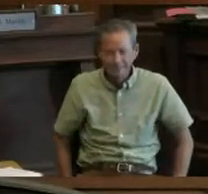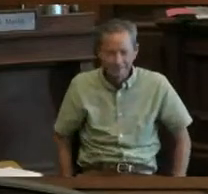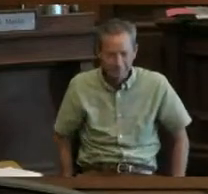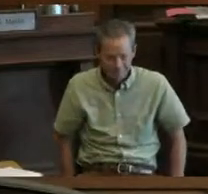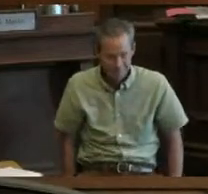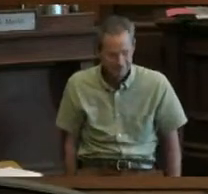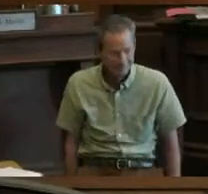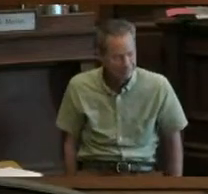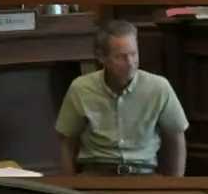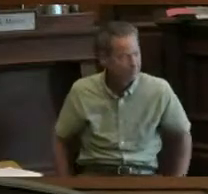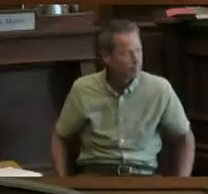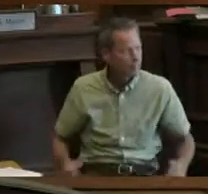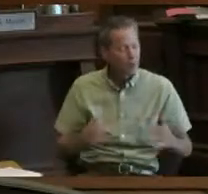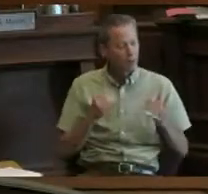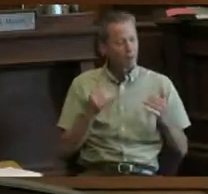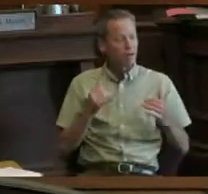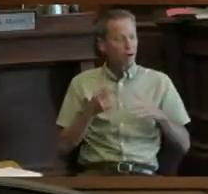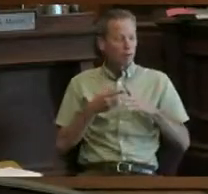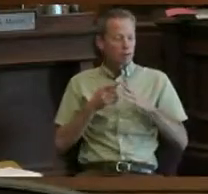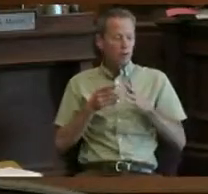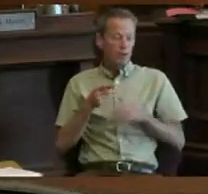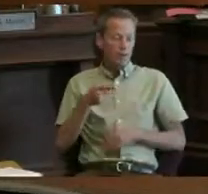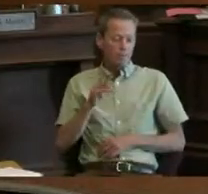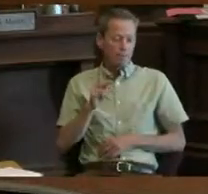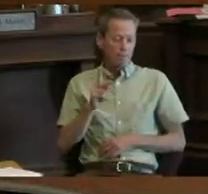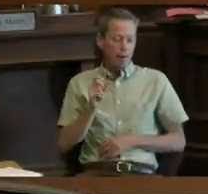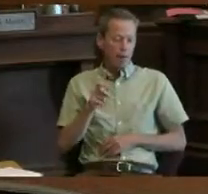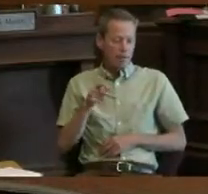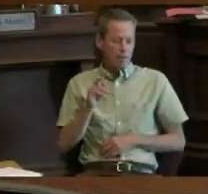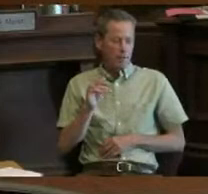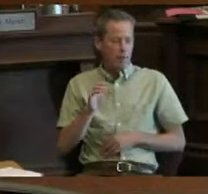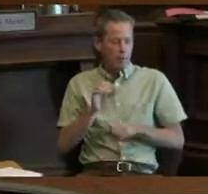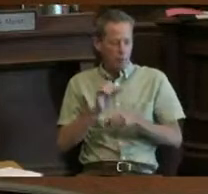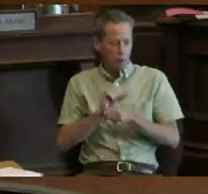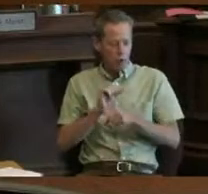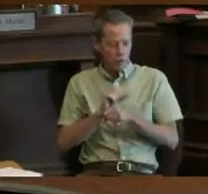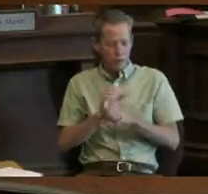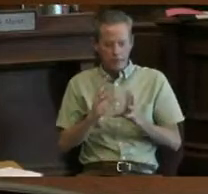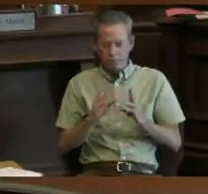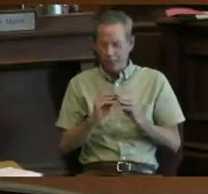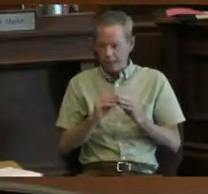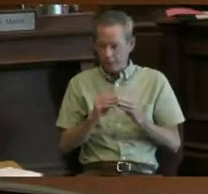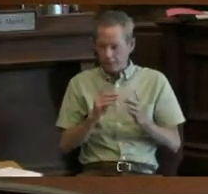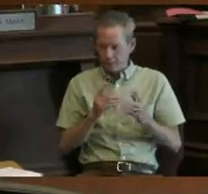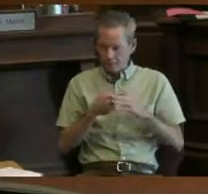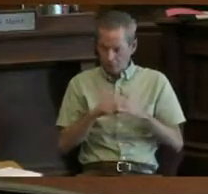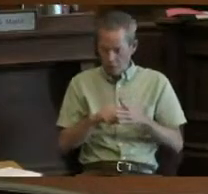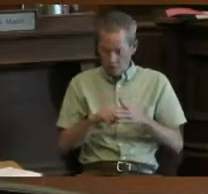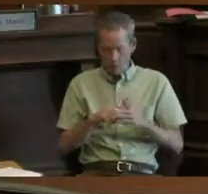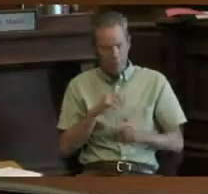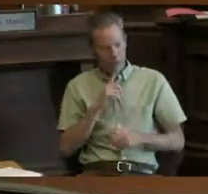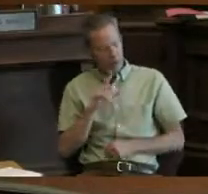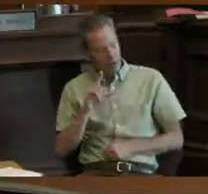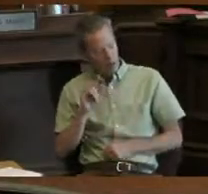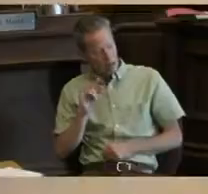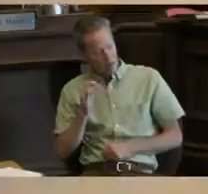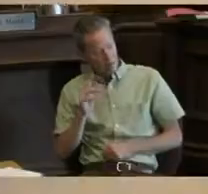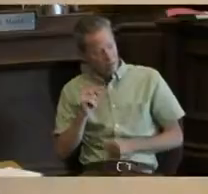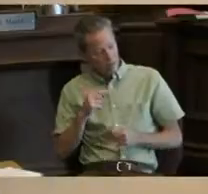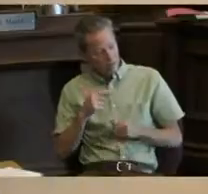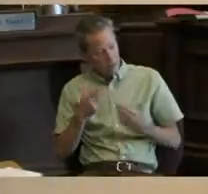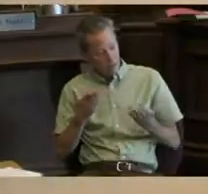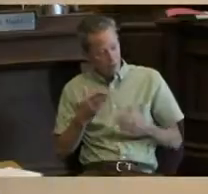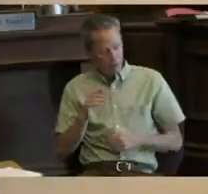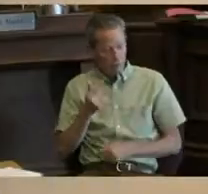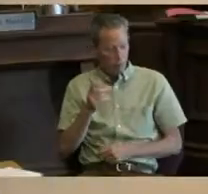Thank you. At this time, I'd like to call the Parks and Public Works Committee to order, and I ask the clerk to please call the roll. Sure. Councilmember Lightfoot? Present.